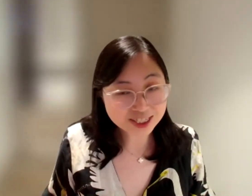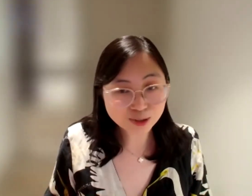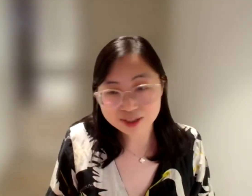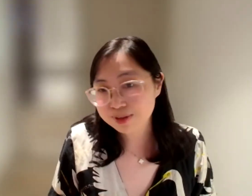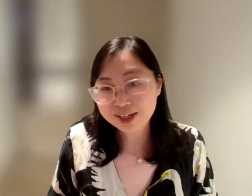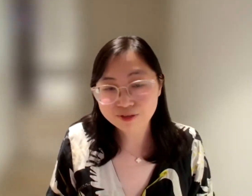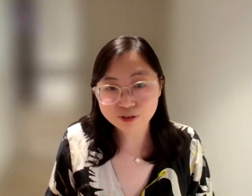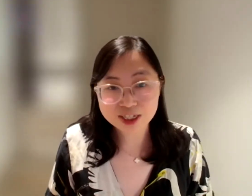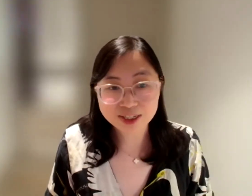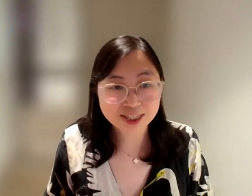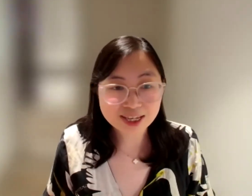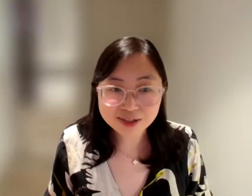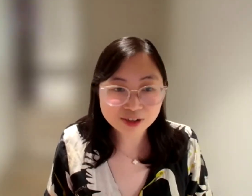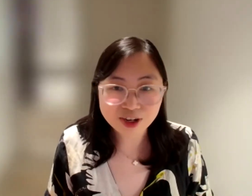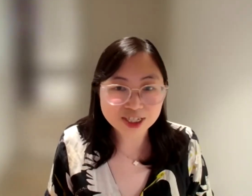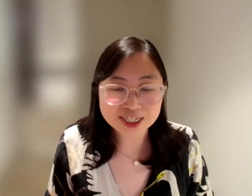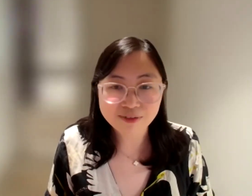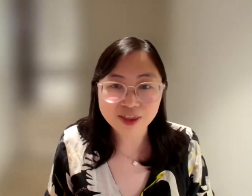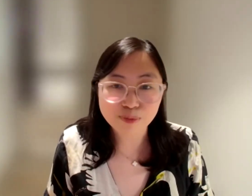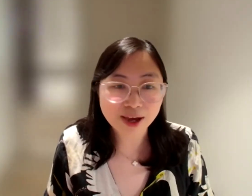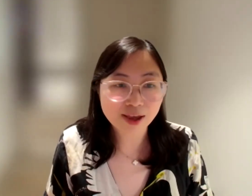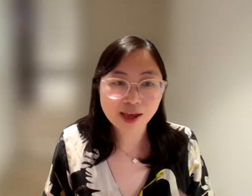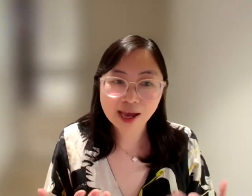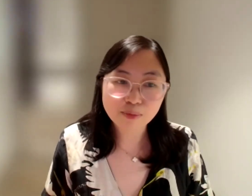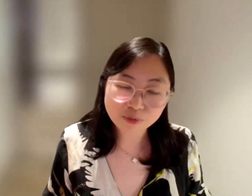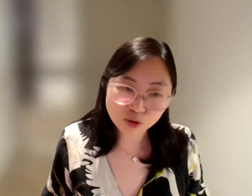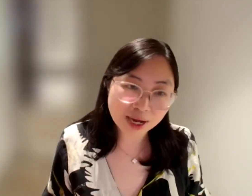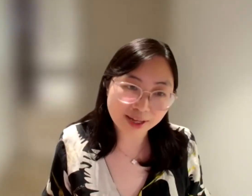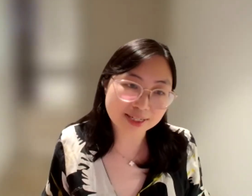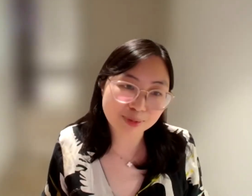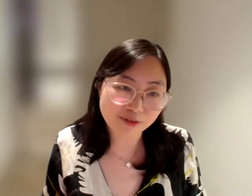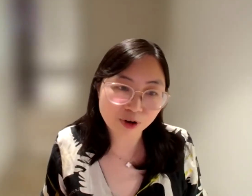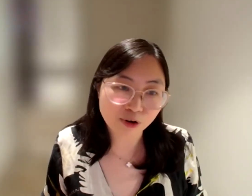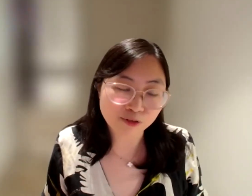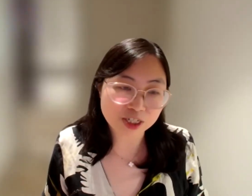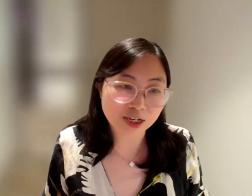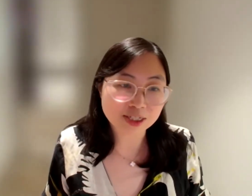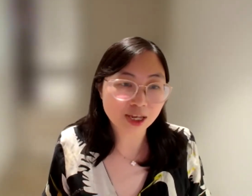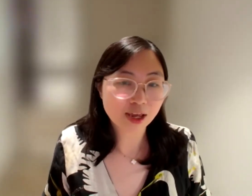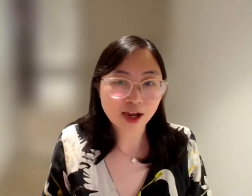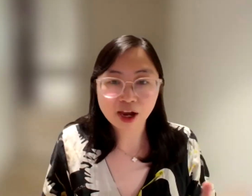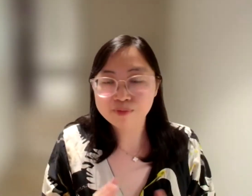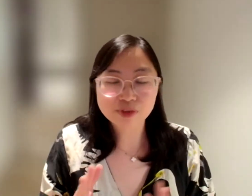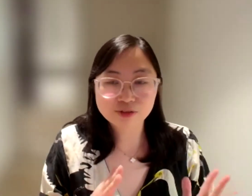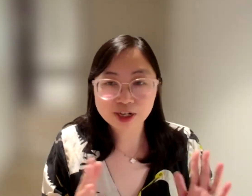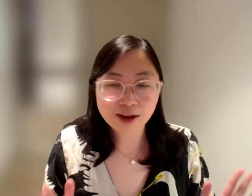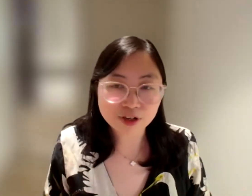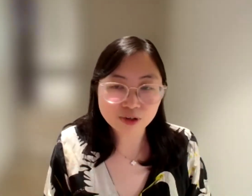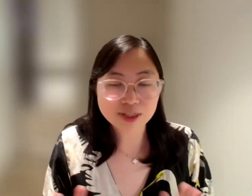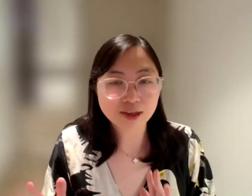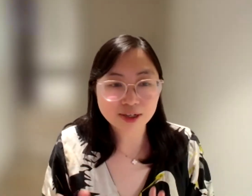with intellectual disability, feel free to look at the easy read version to have a think about how you might like to be involved and